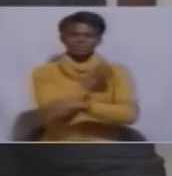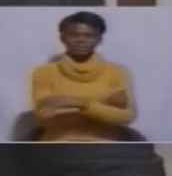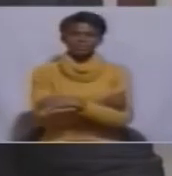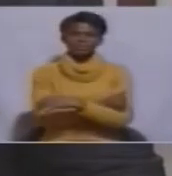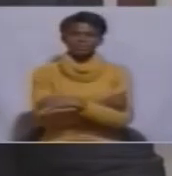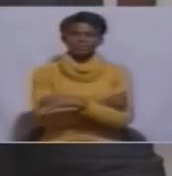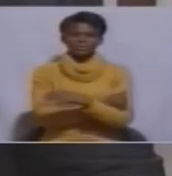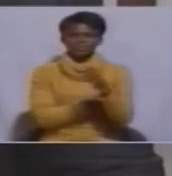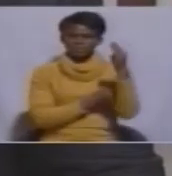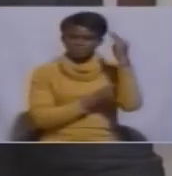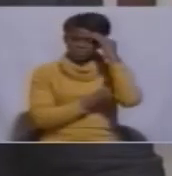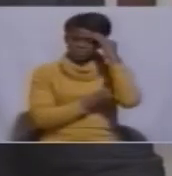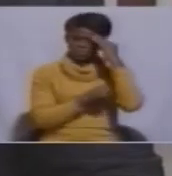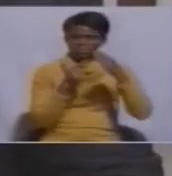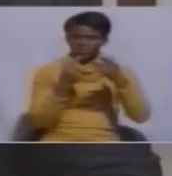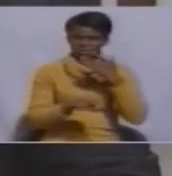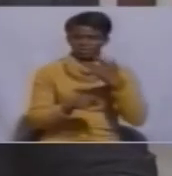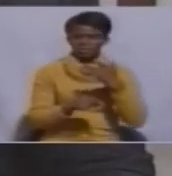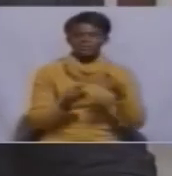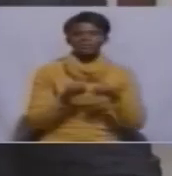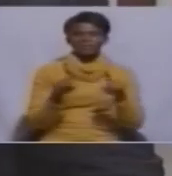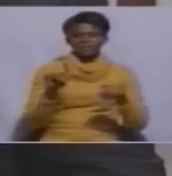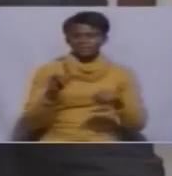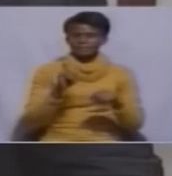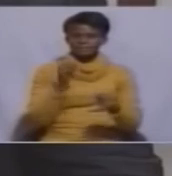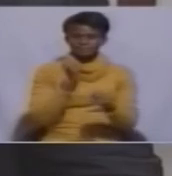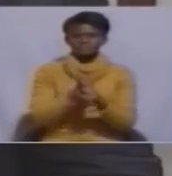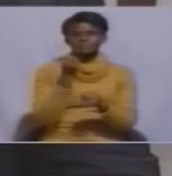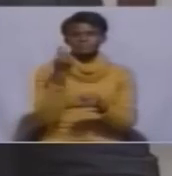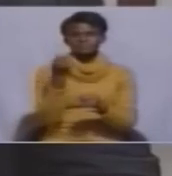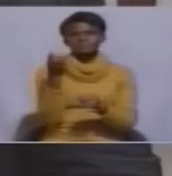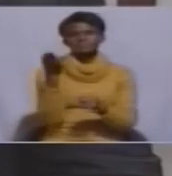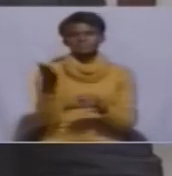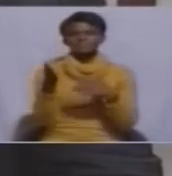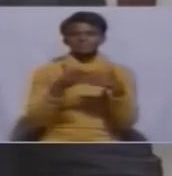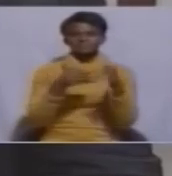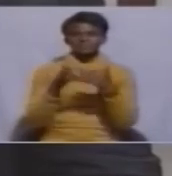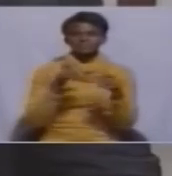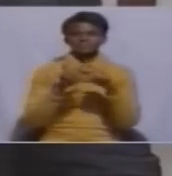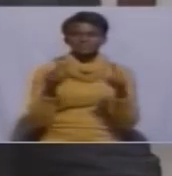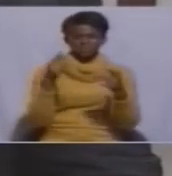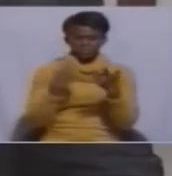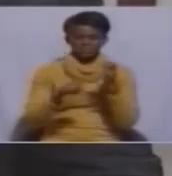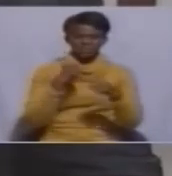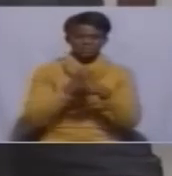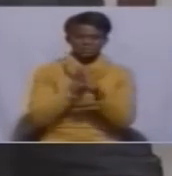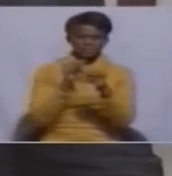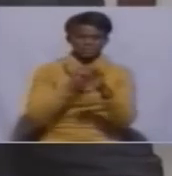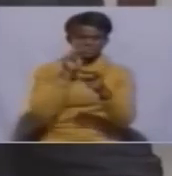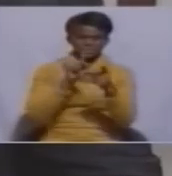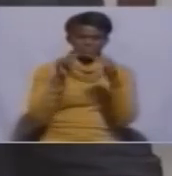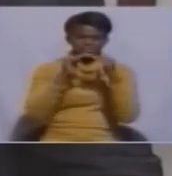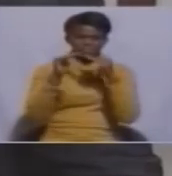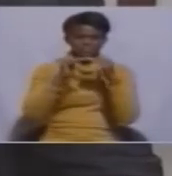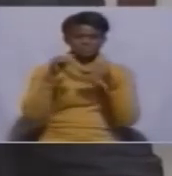They know what document. Of course, the grade 12 certificate is there, so it's easier. But what constitutes equivalent, I think that's a question